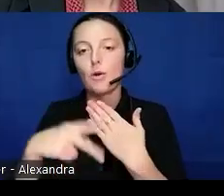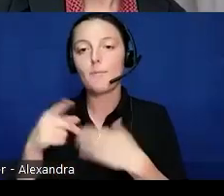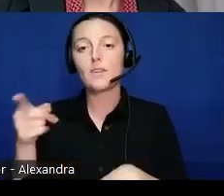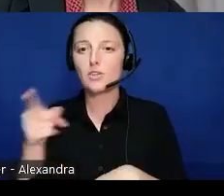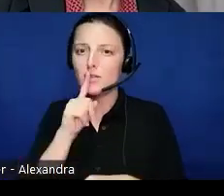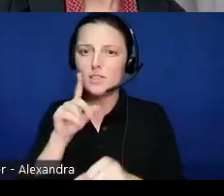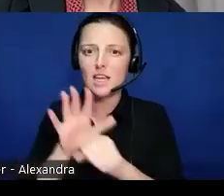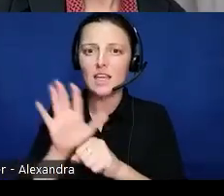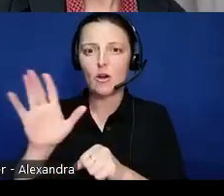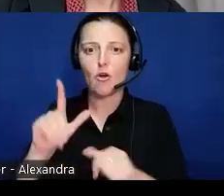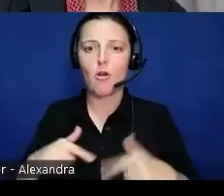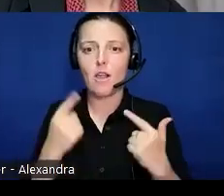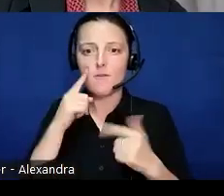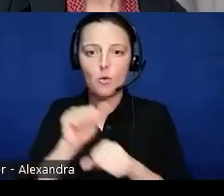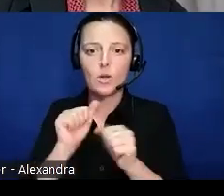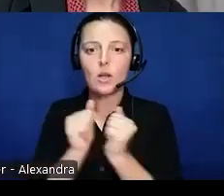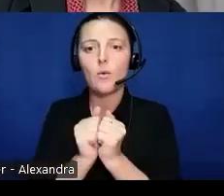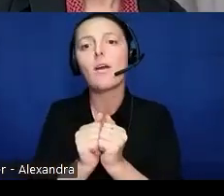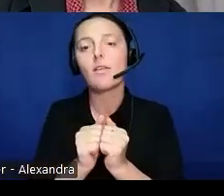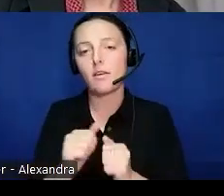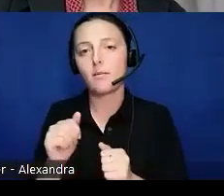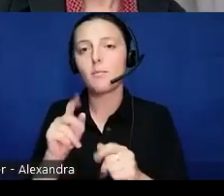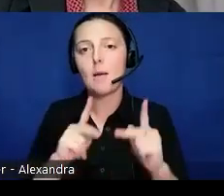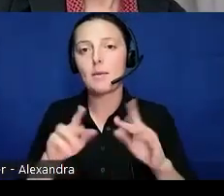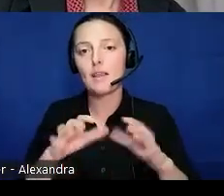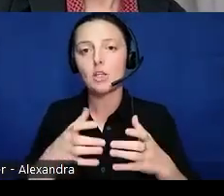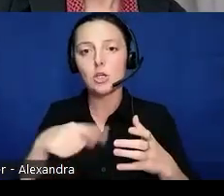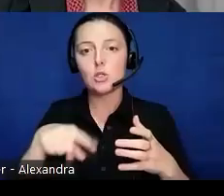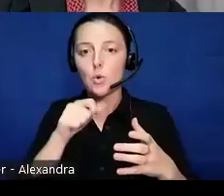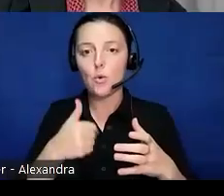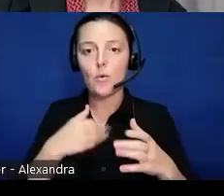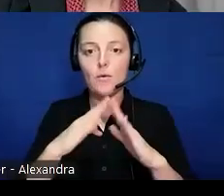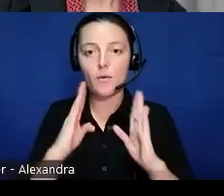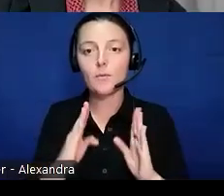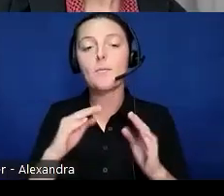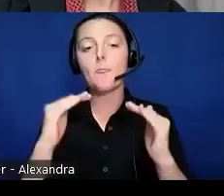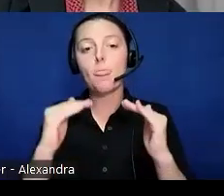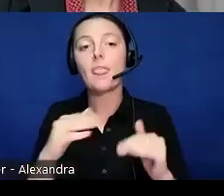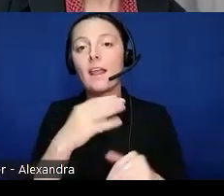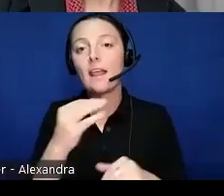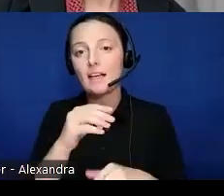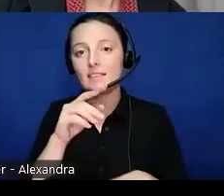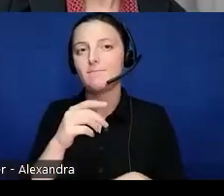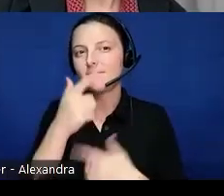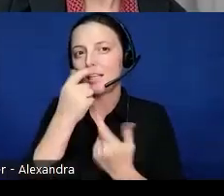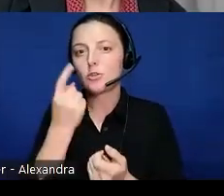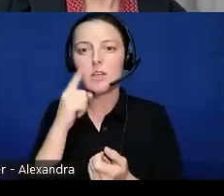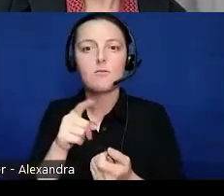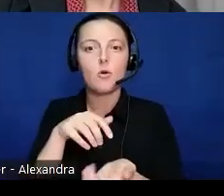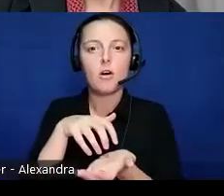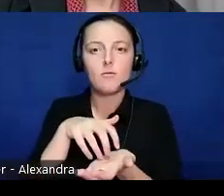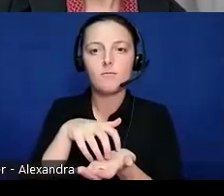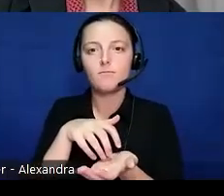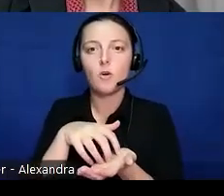unhoused populations and is interested in the implementation of models of care for vulnerable populations, as well as